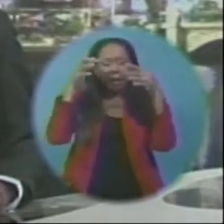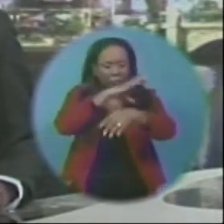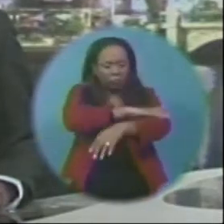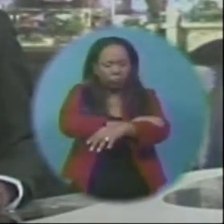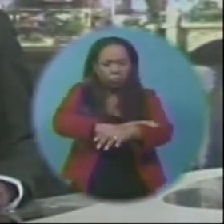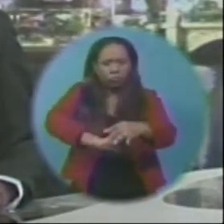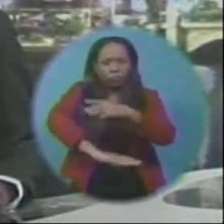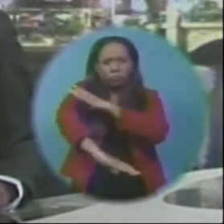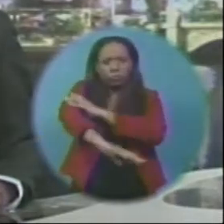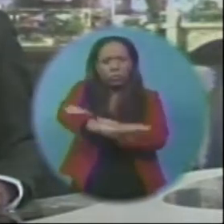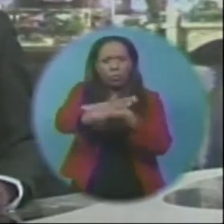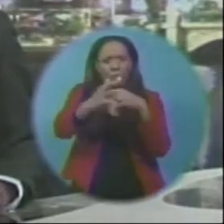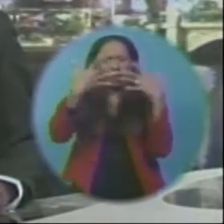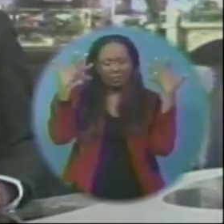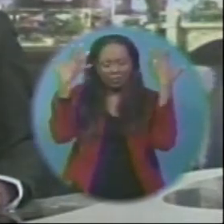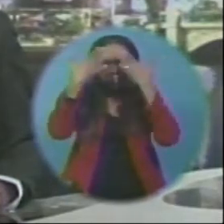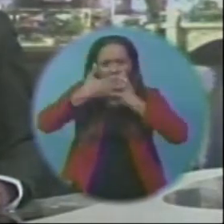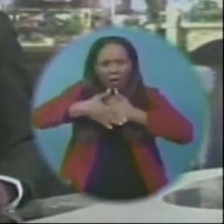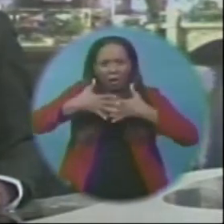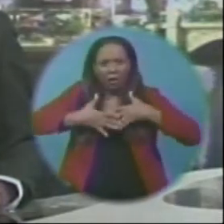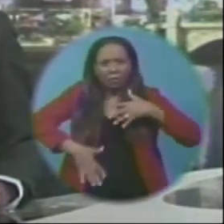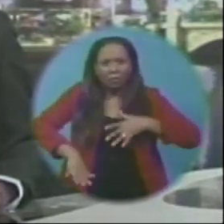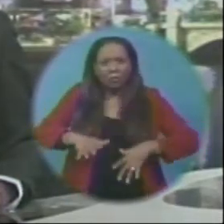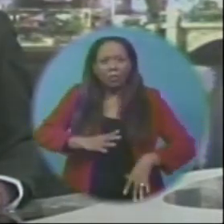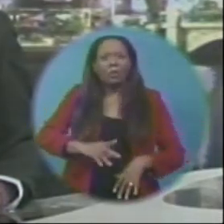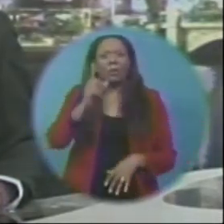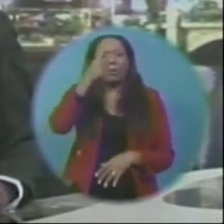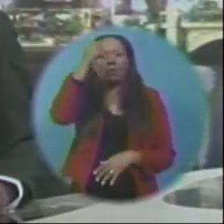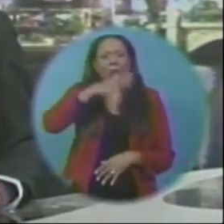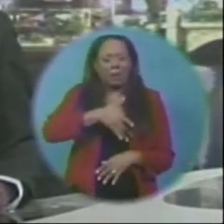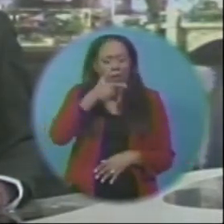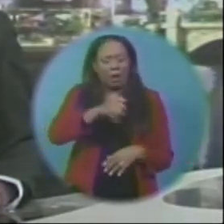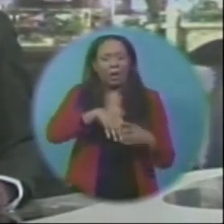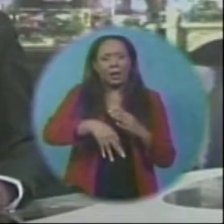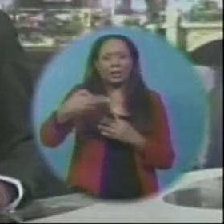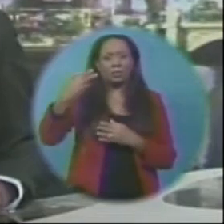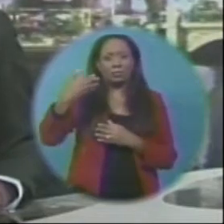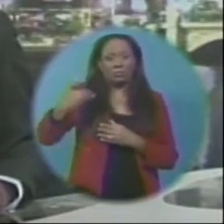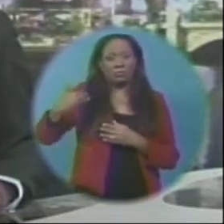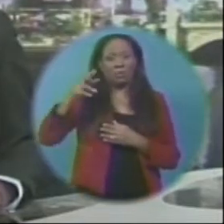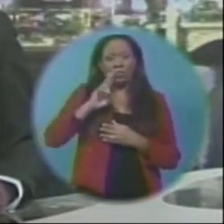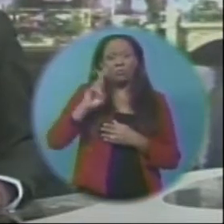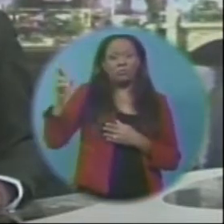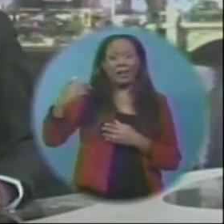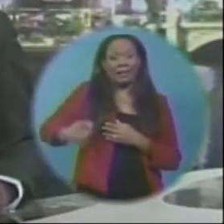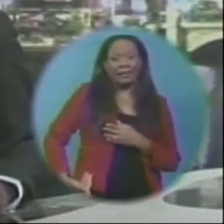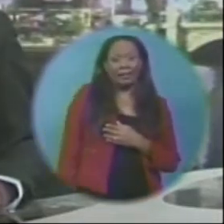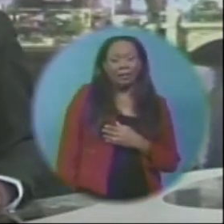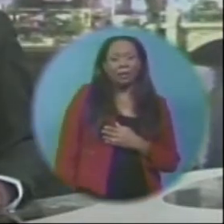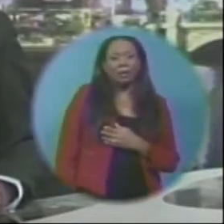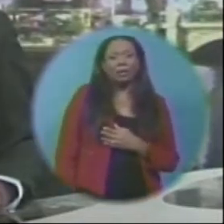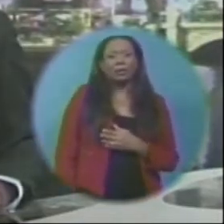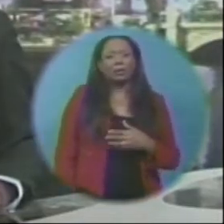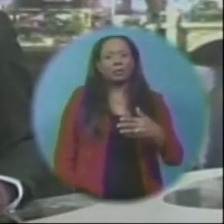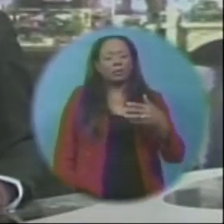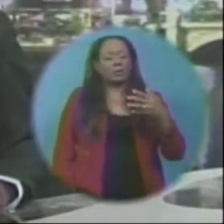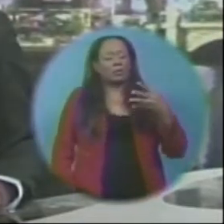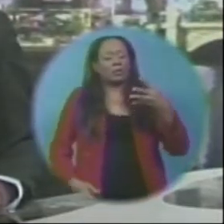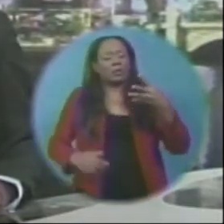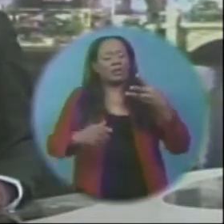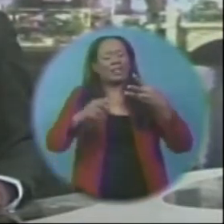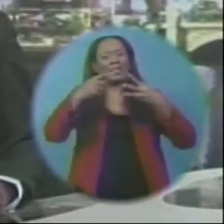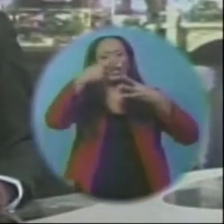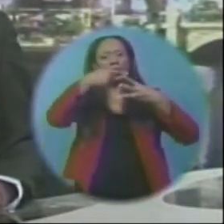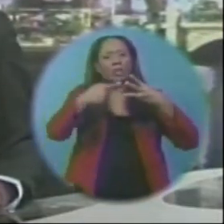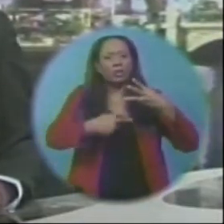pants. Colonel Drew of Clear Hall was shot in the right leg when he tried to escape from the gunmen. 3 of the robbers had reportedly exited a black Honda car